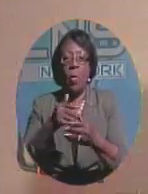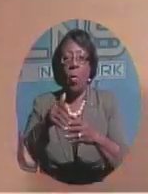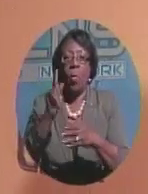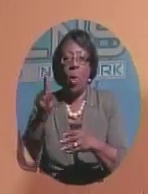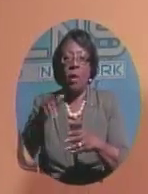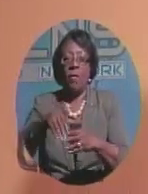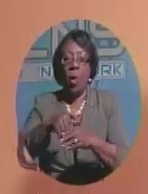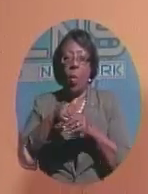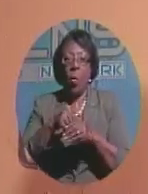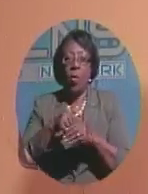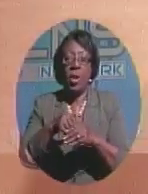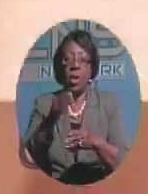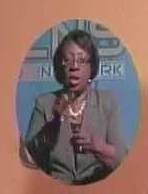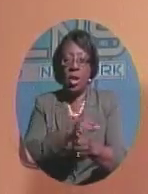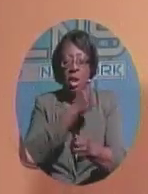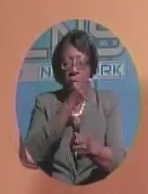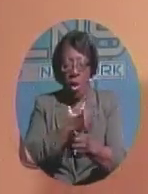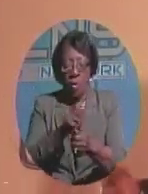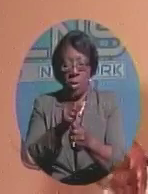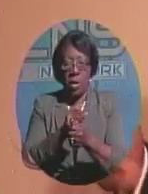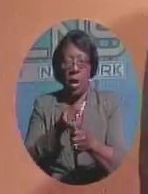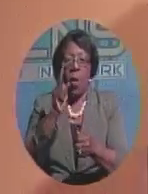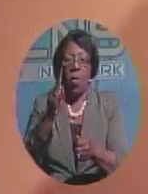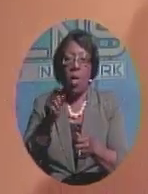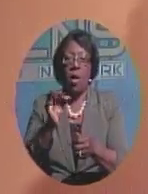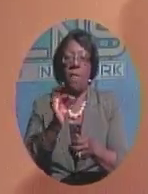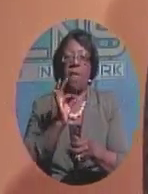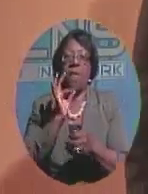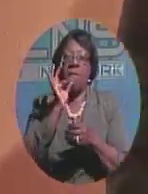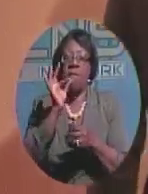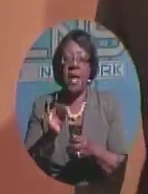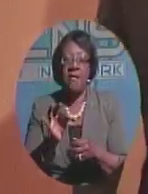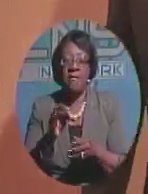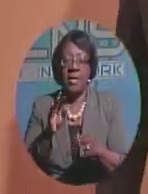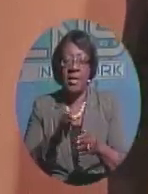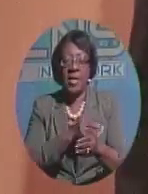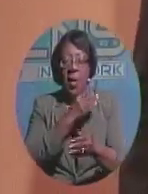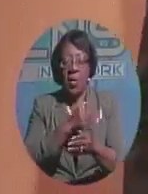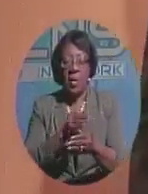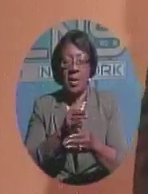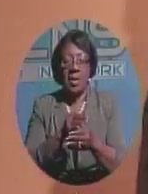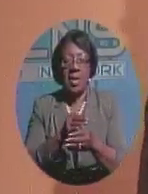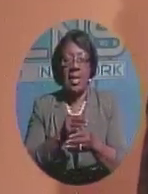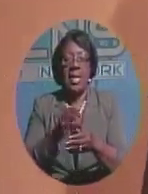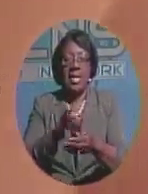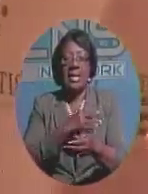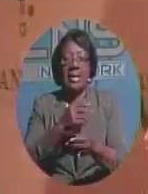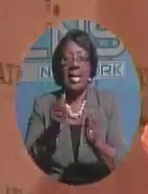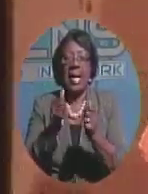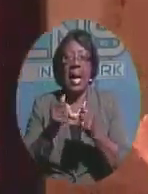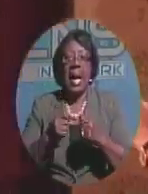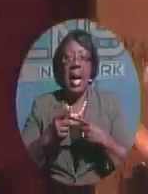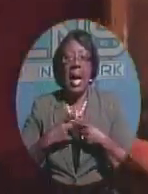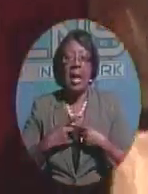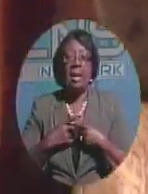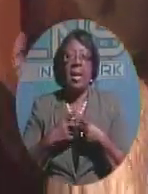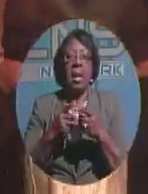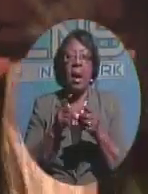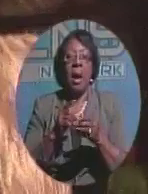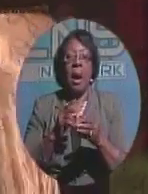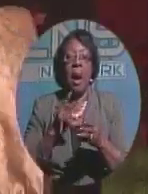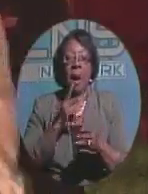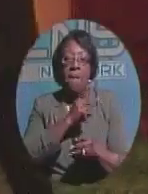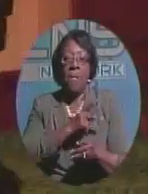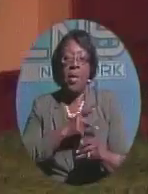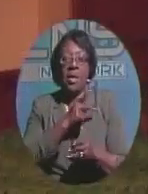Am Telling You, a crowd favorite. But before she left the stage, the singer had a personal moment with the night's honoree.